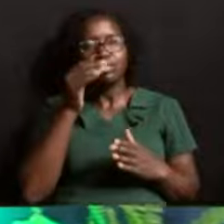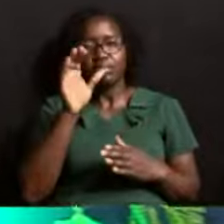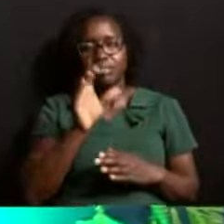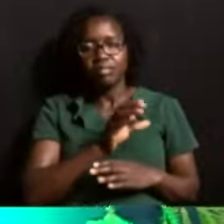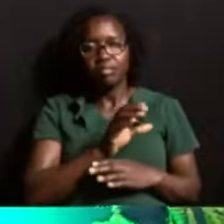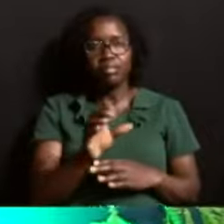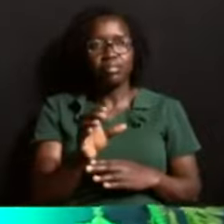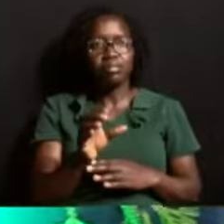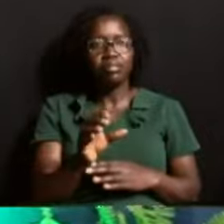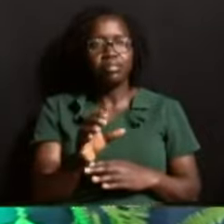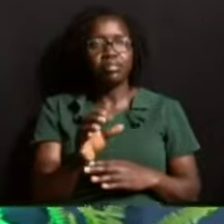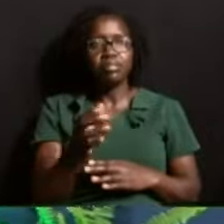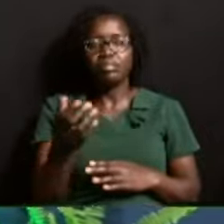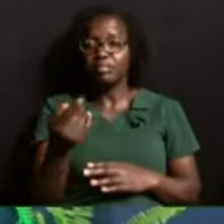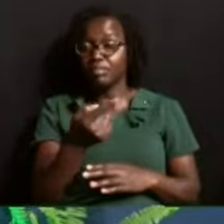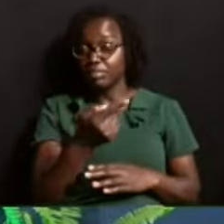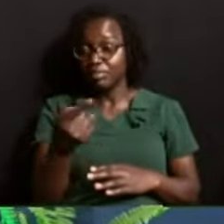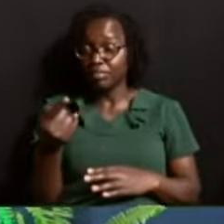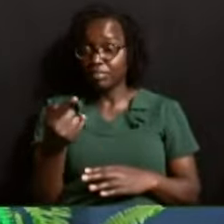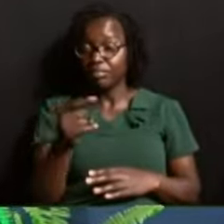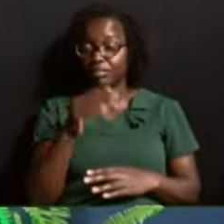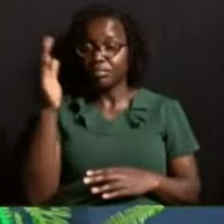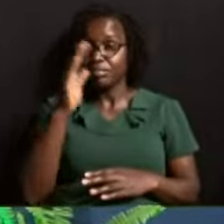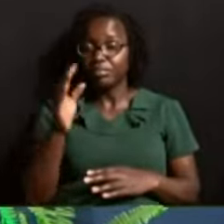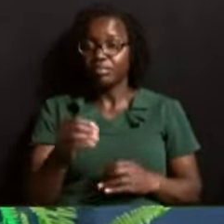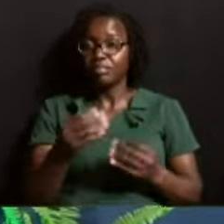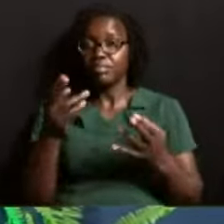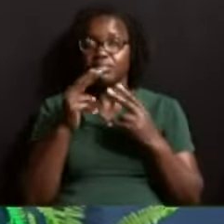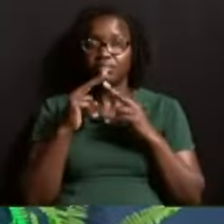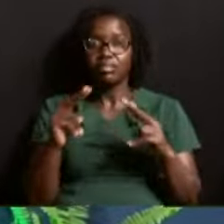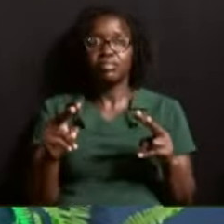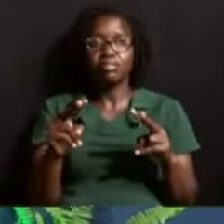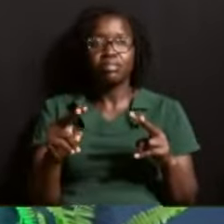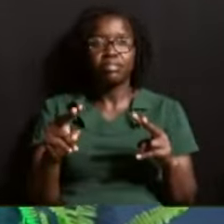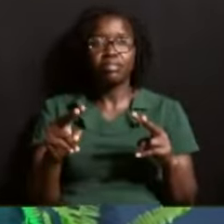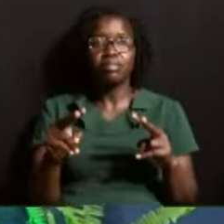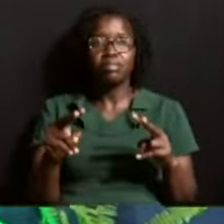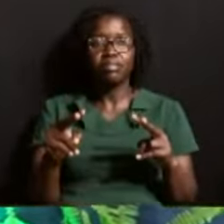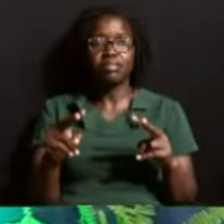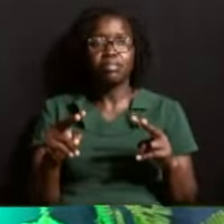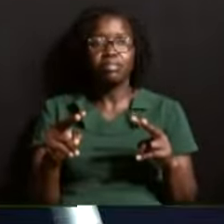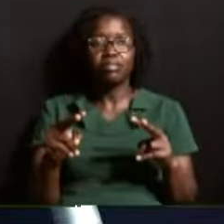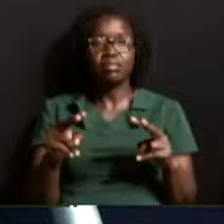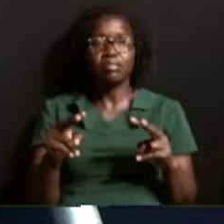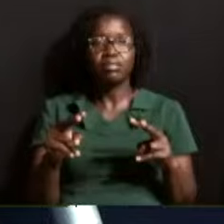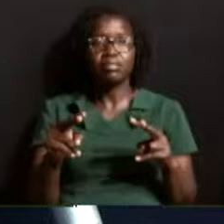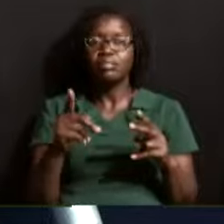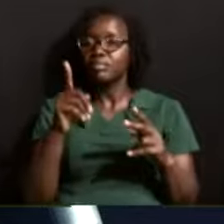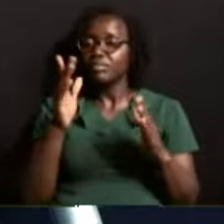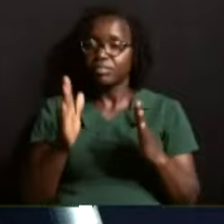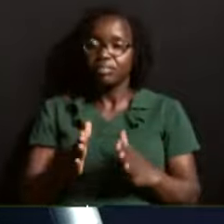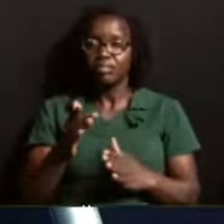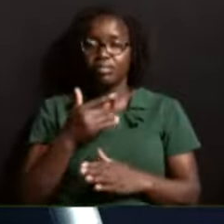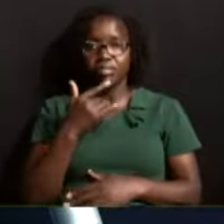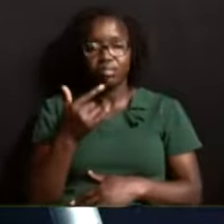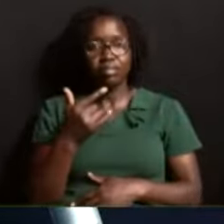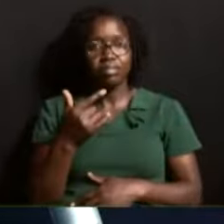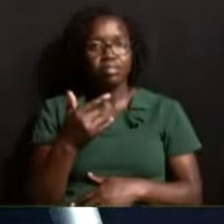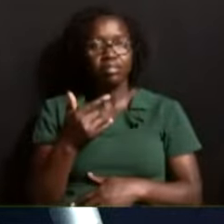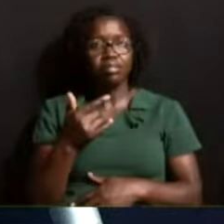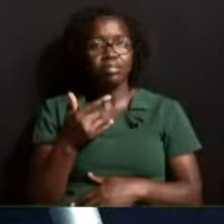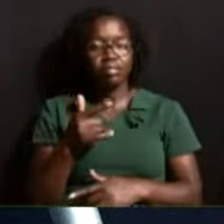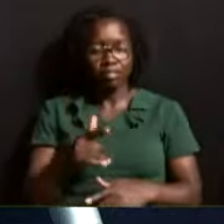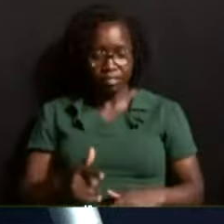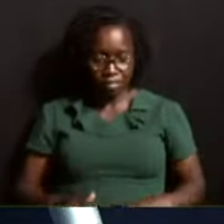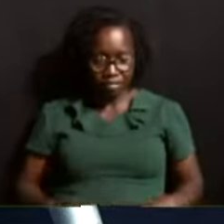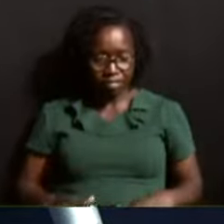alcohol, they will not bring peace. Oh, as one person has put it, our